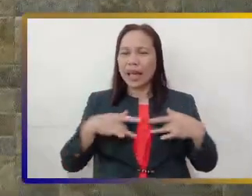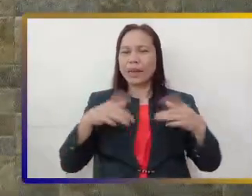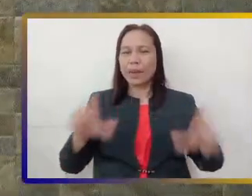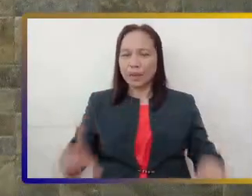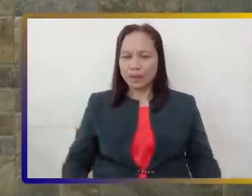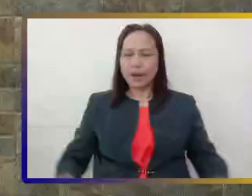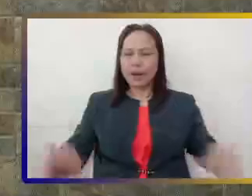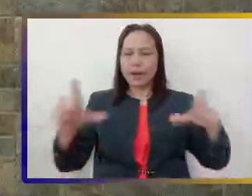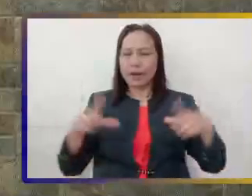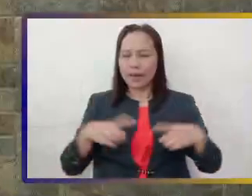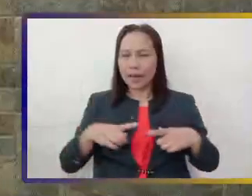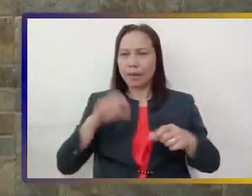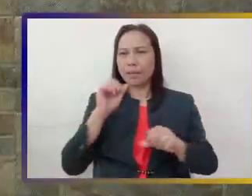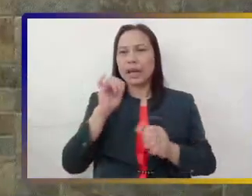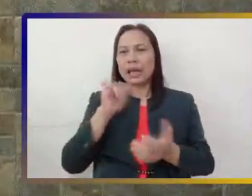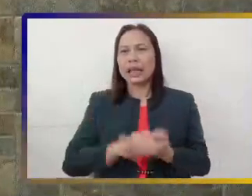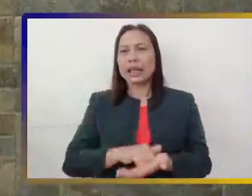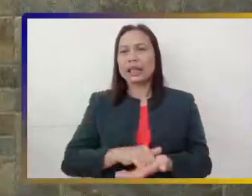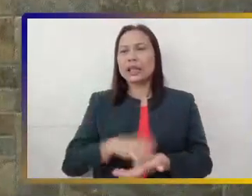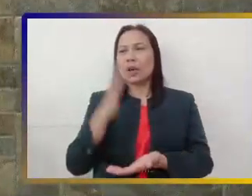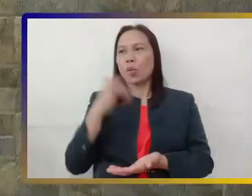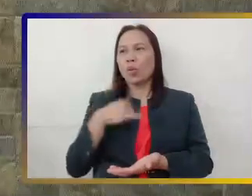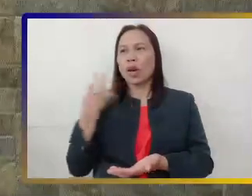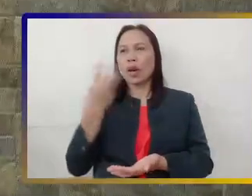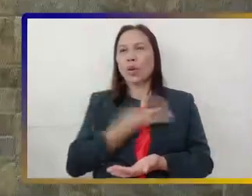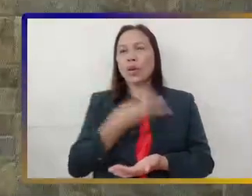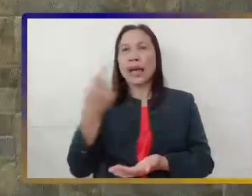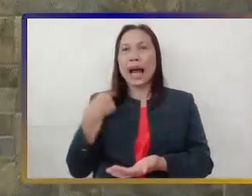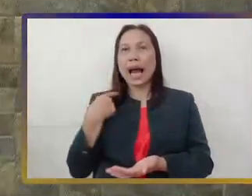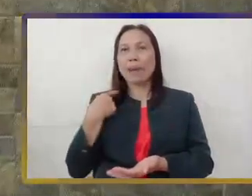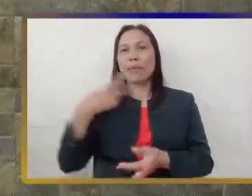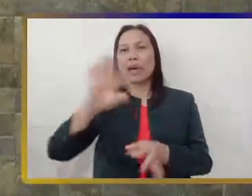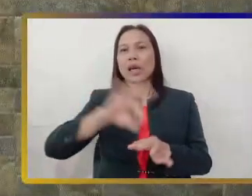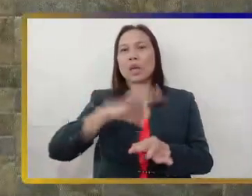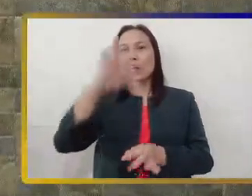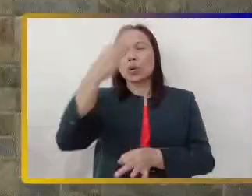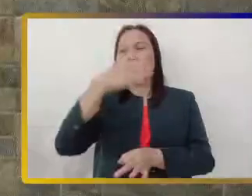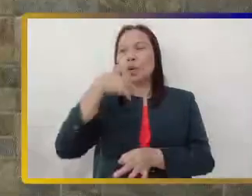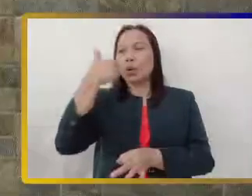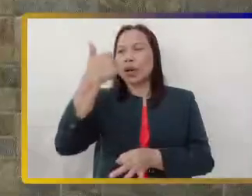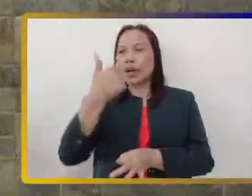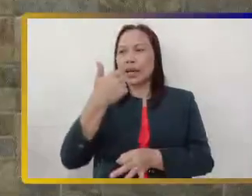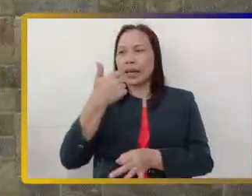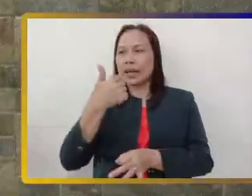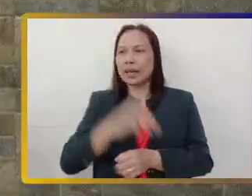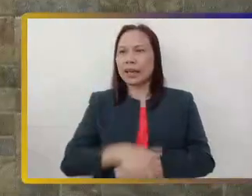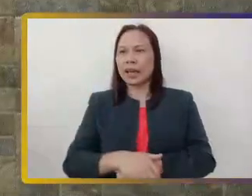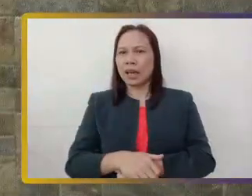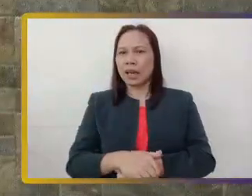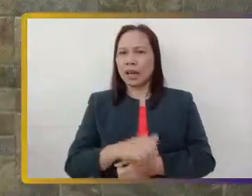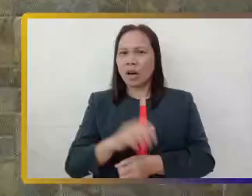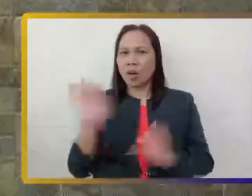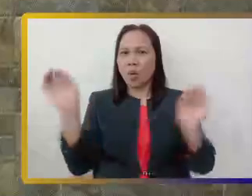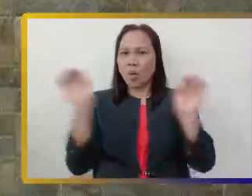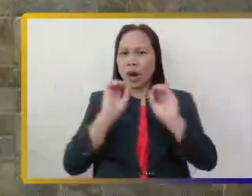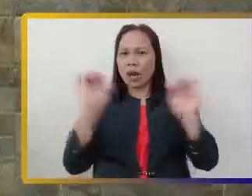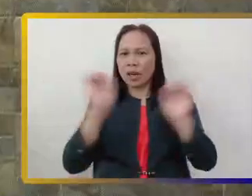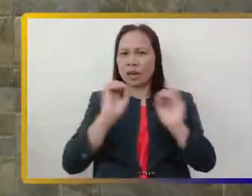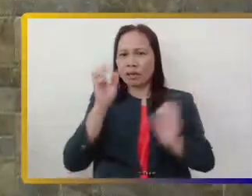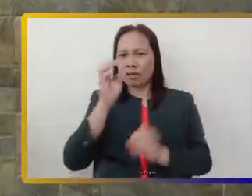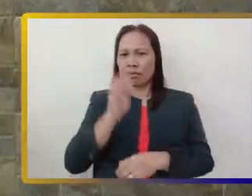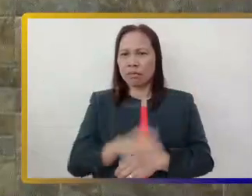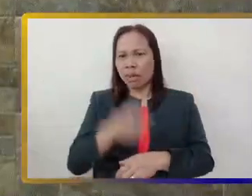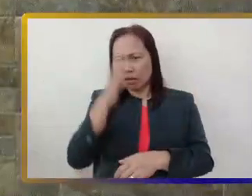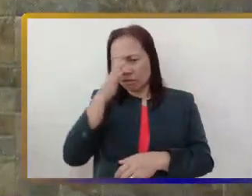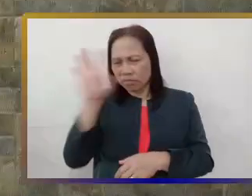you see we do not waste our time in the Lives of the l because we believe that